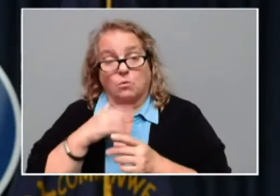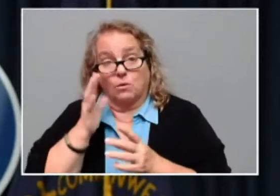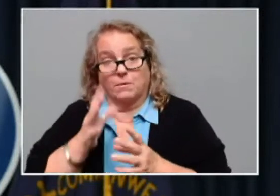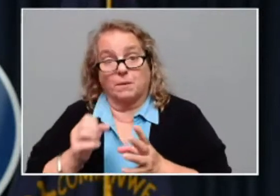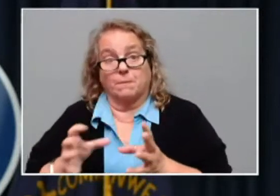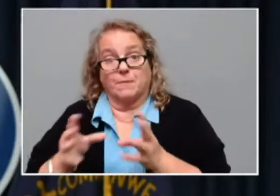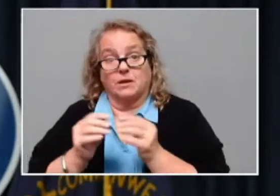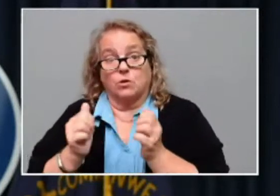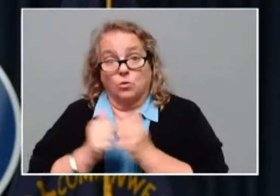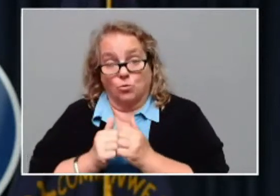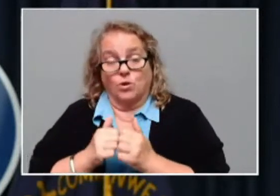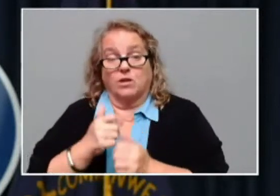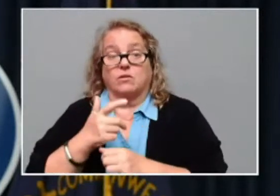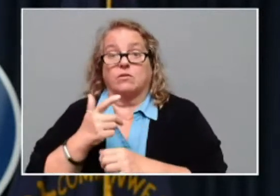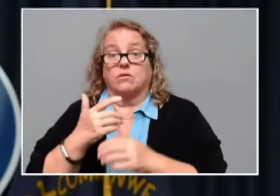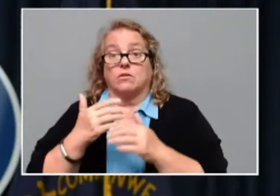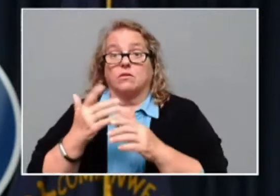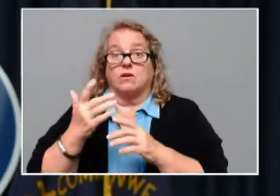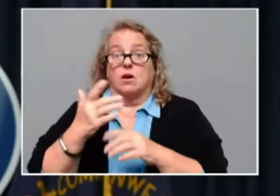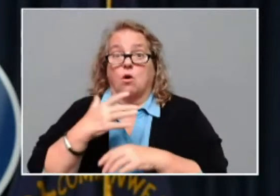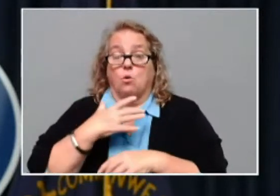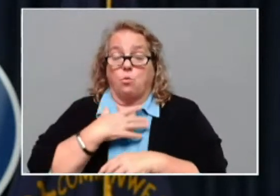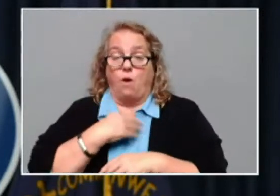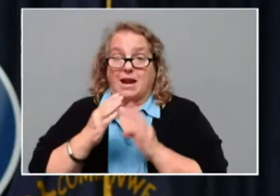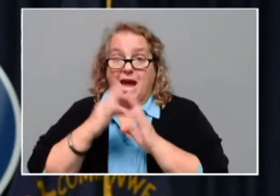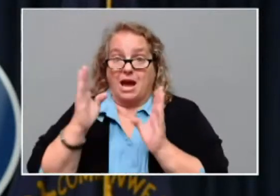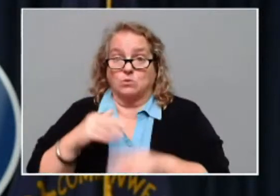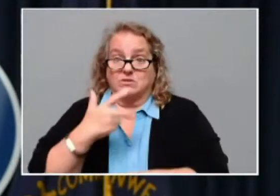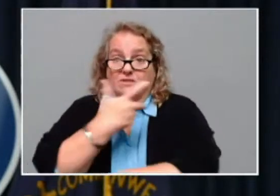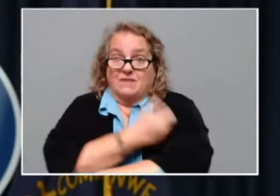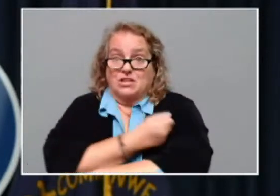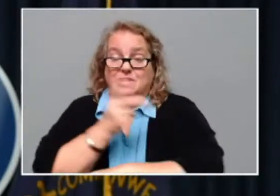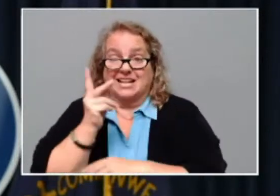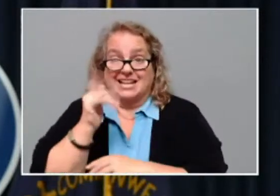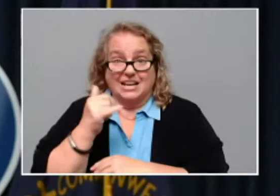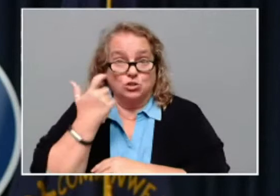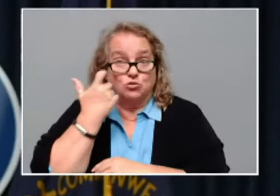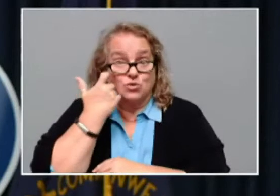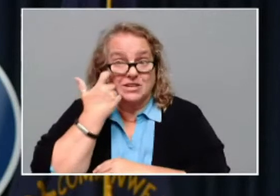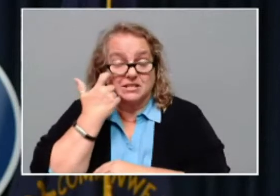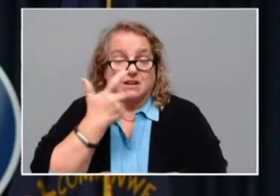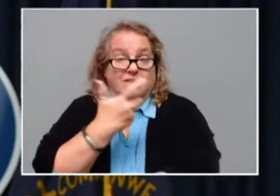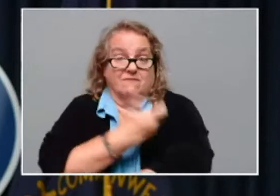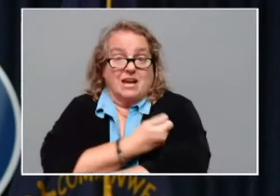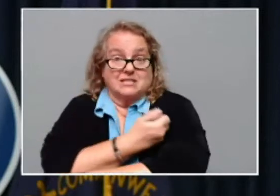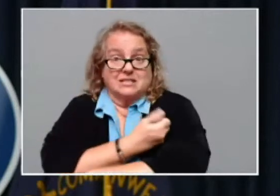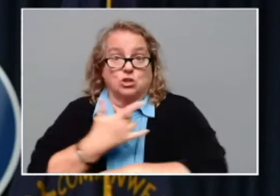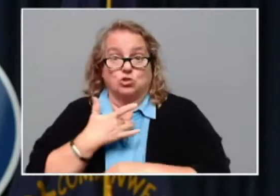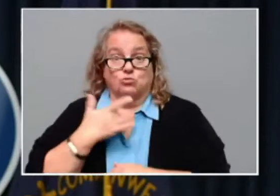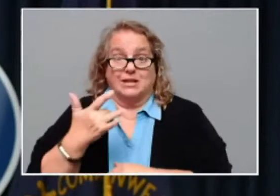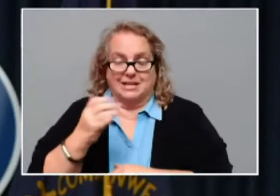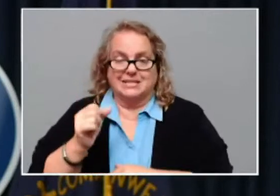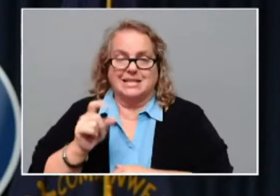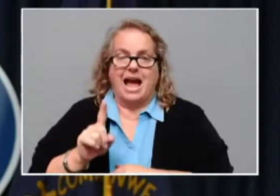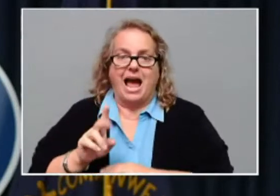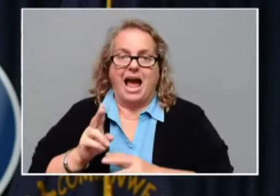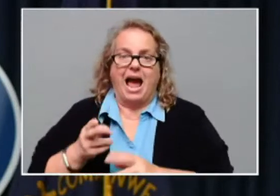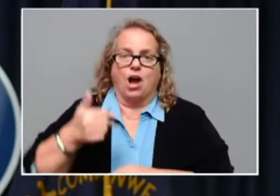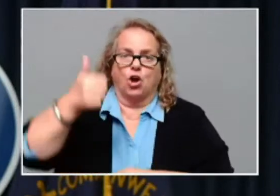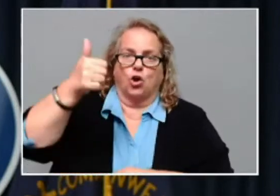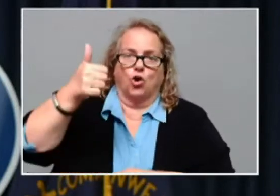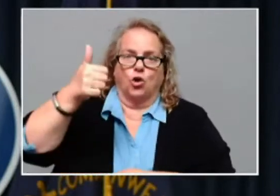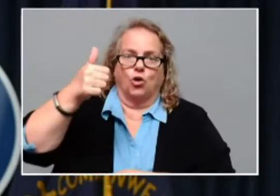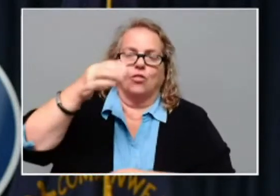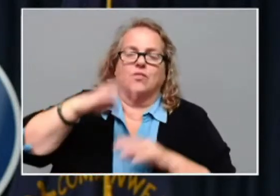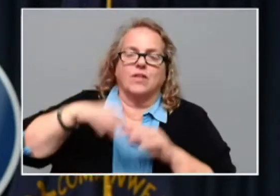vaccination official with the White House, Kentucky's recent vaccine trend higher than much of the rest